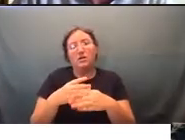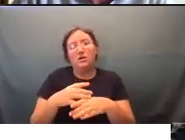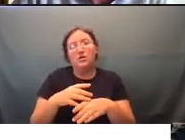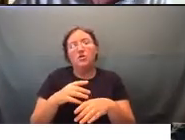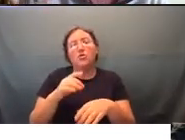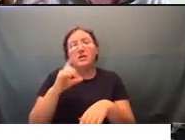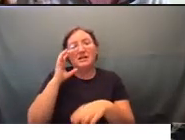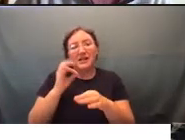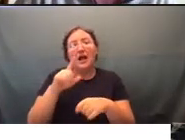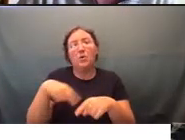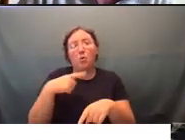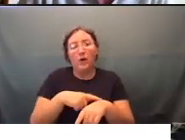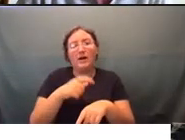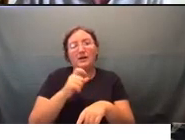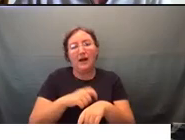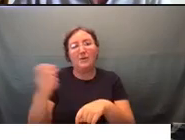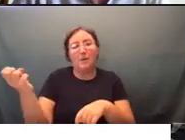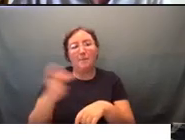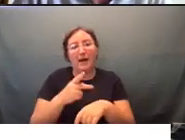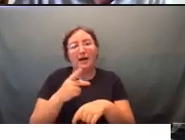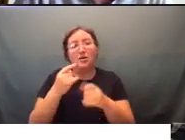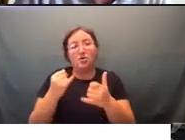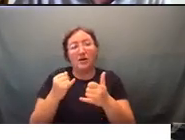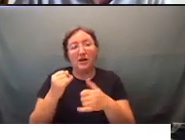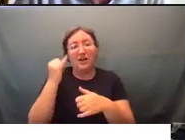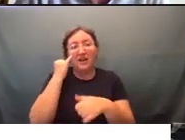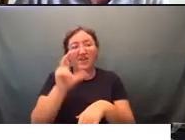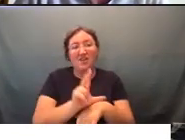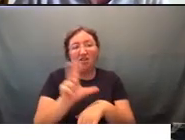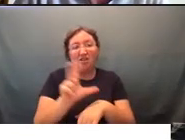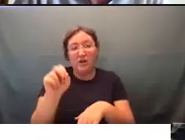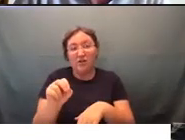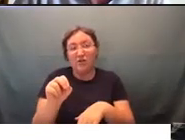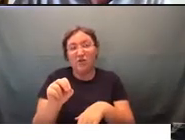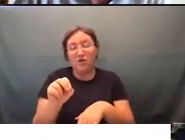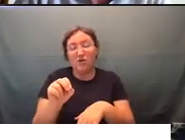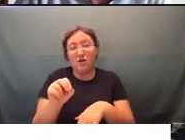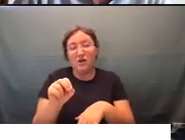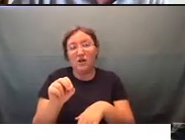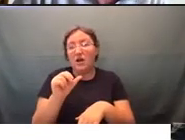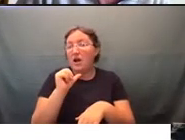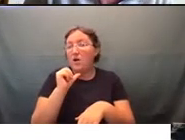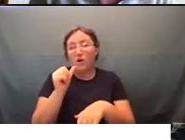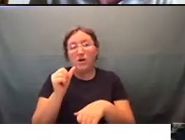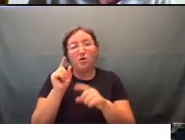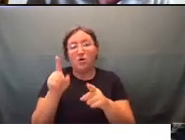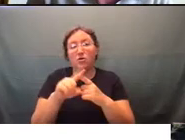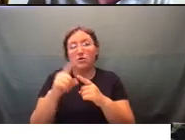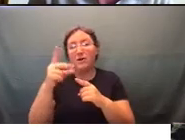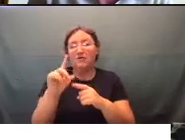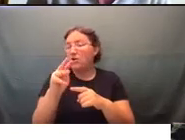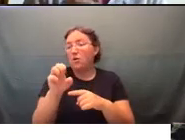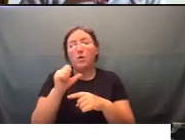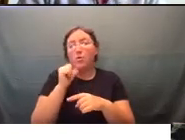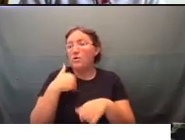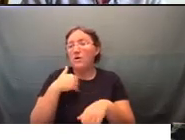time. So in this situation, if it's 3:30 and we're not on the top of Half Dome, we won't have enough time to